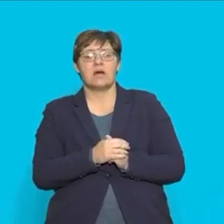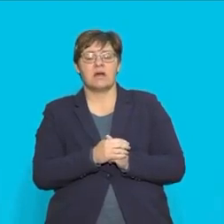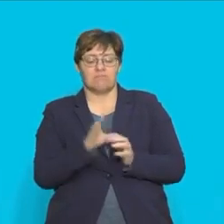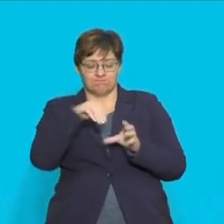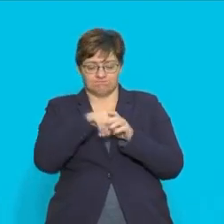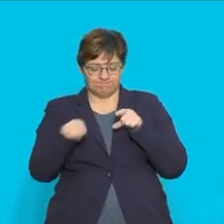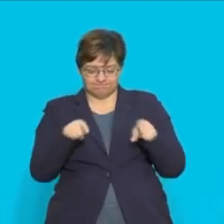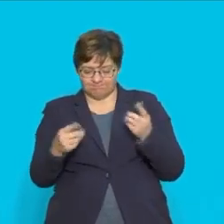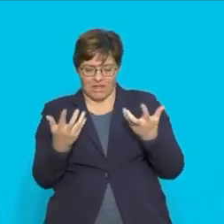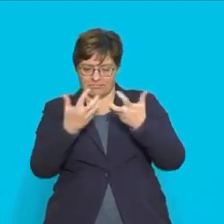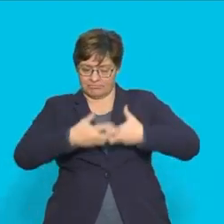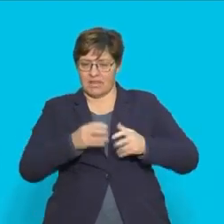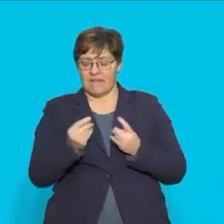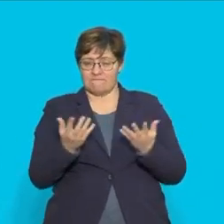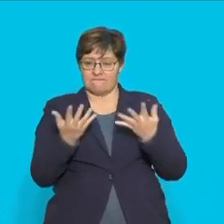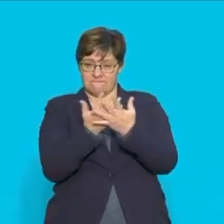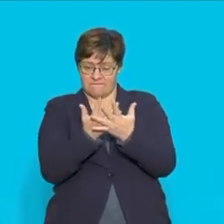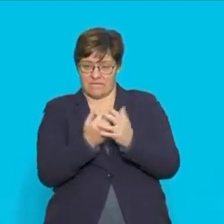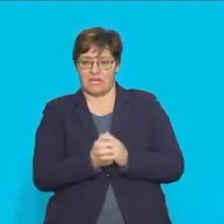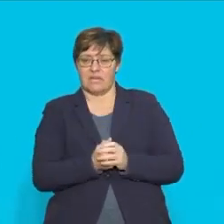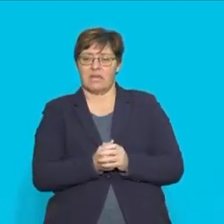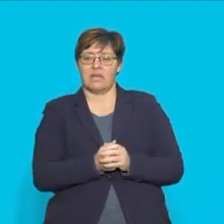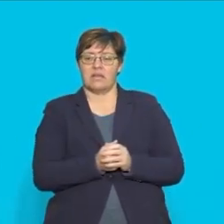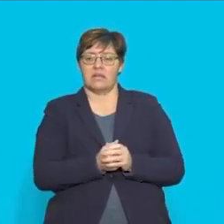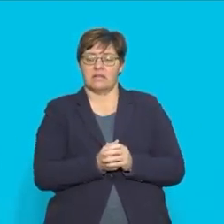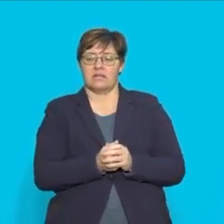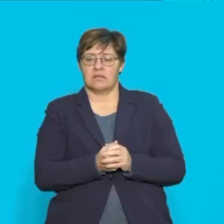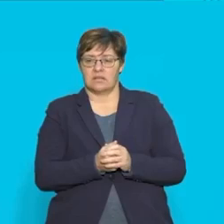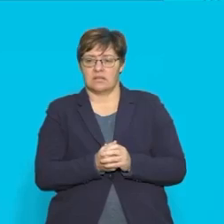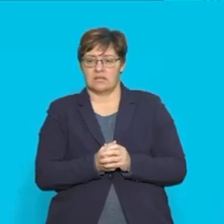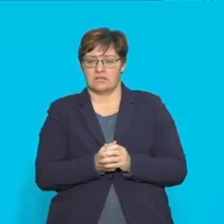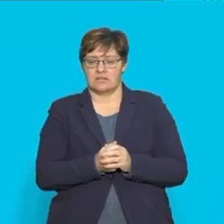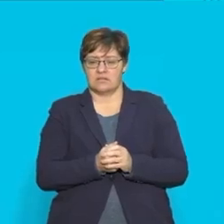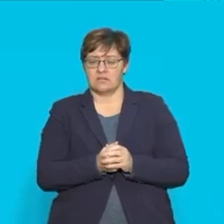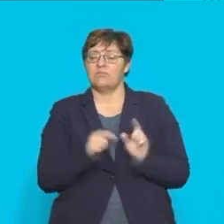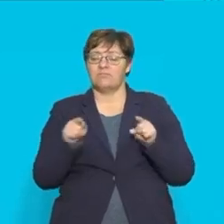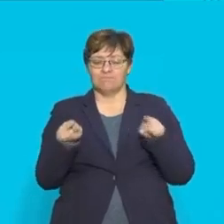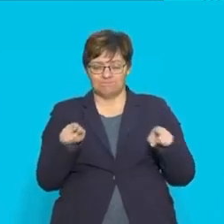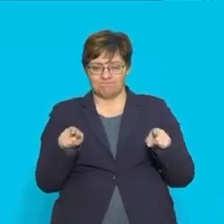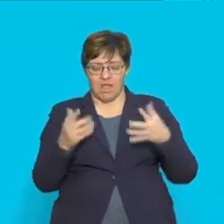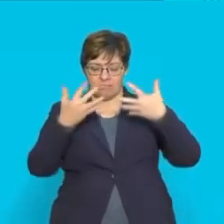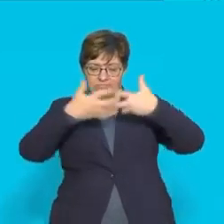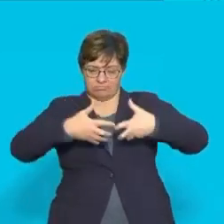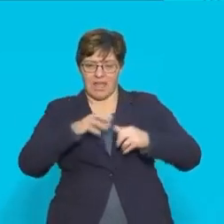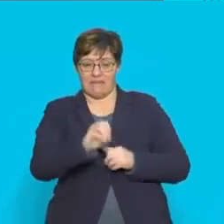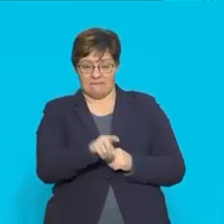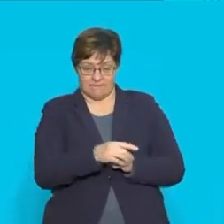intersection between the two cycles. So you have event A and event B. Inclusive, there's some intersection